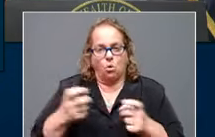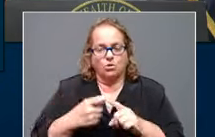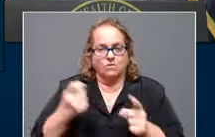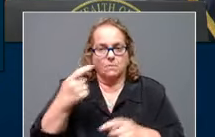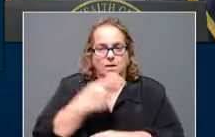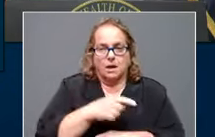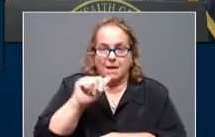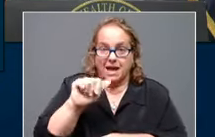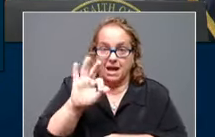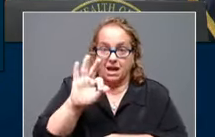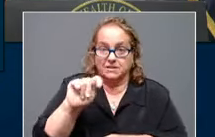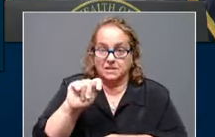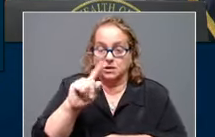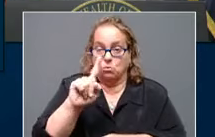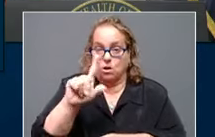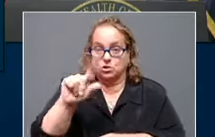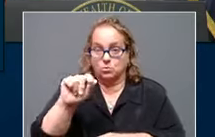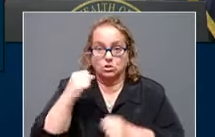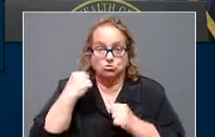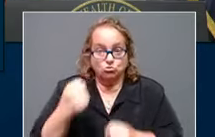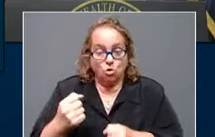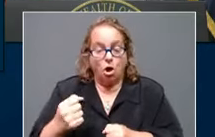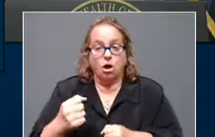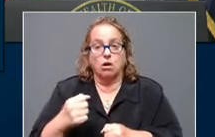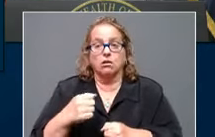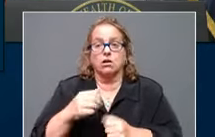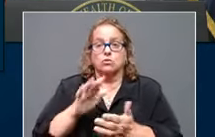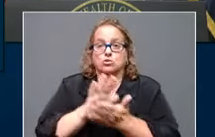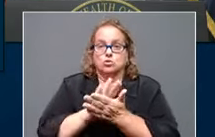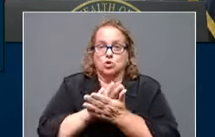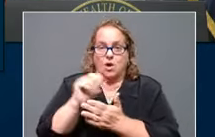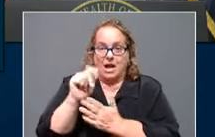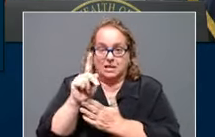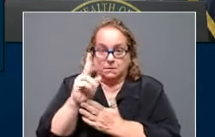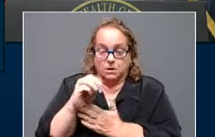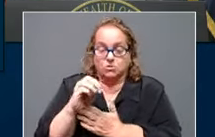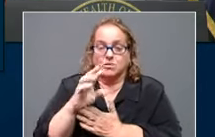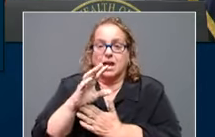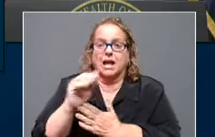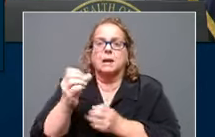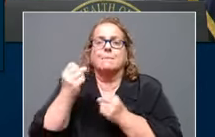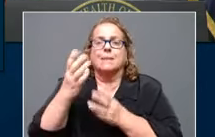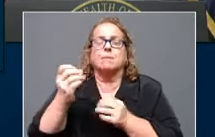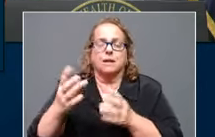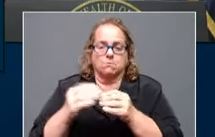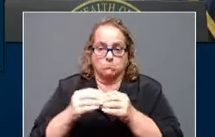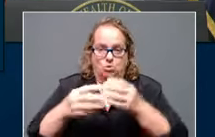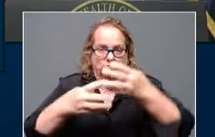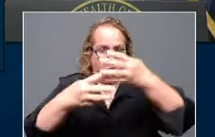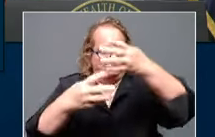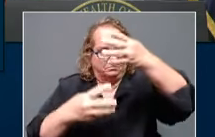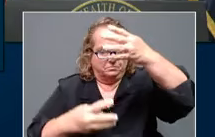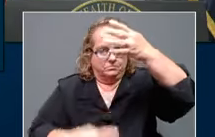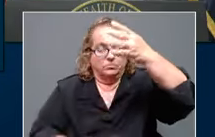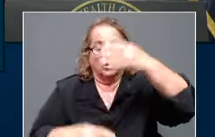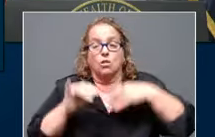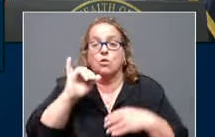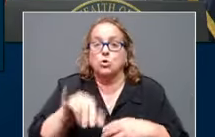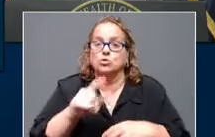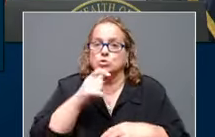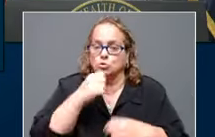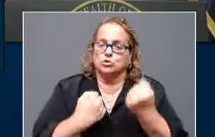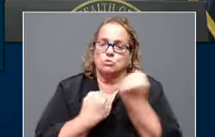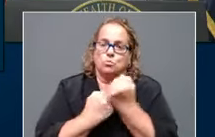know what it takes. Again, there is no dispute other than junk and lies that some people put on